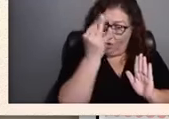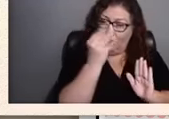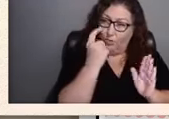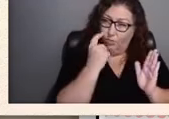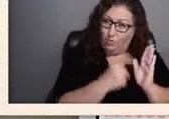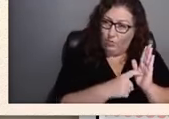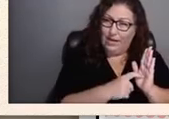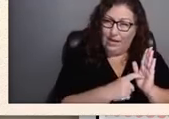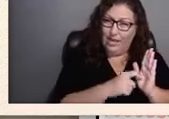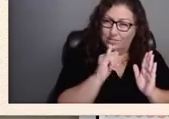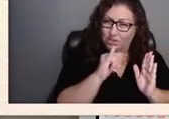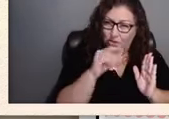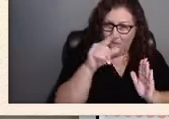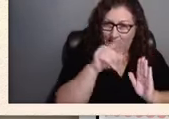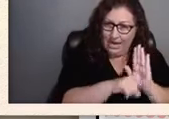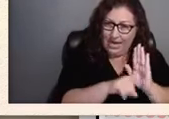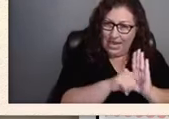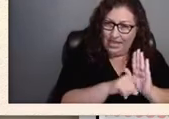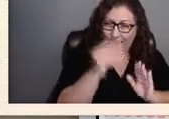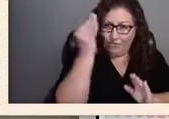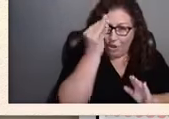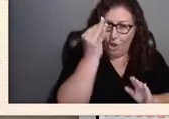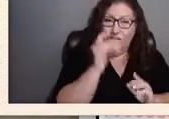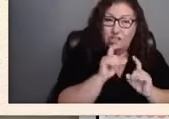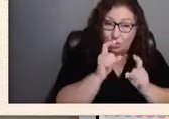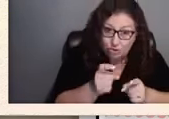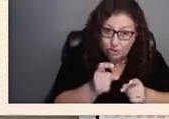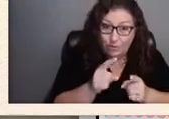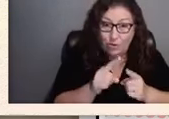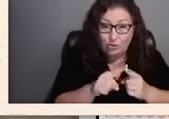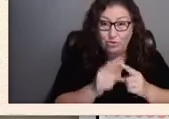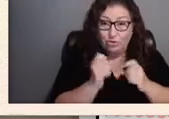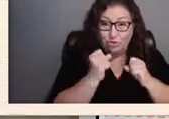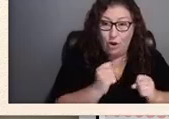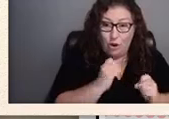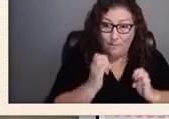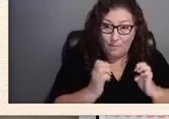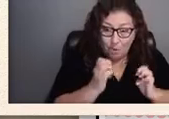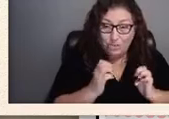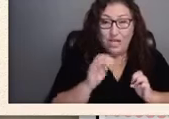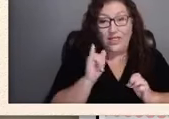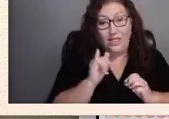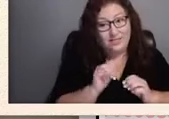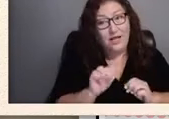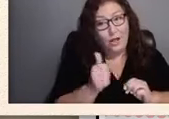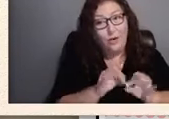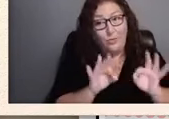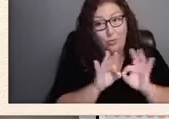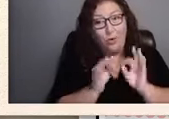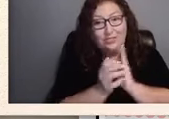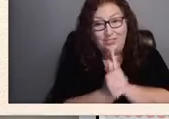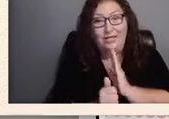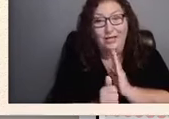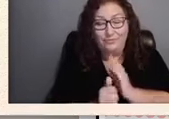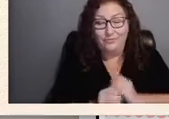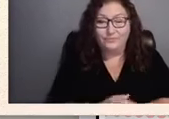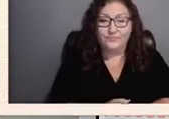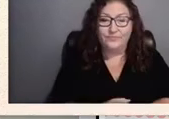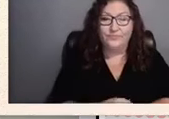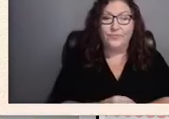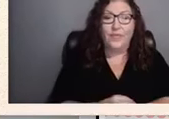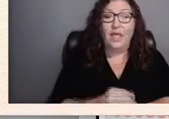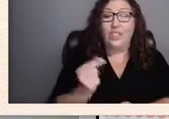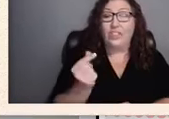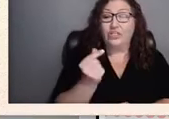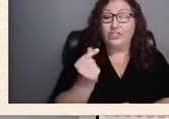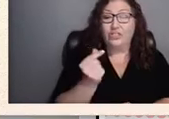thoughts contribute to the maintenance of strong emotions, that's another important skill to take away. The G in the fight is to